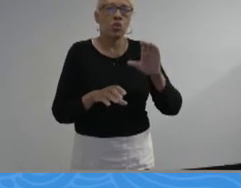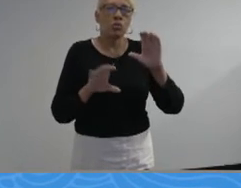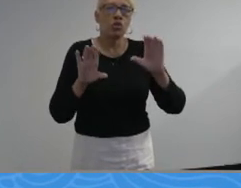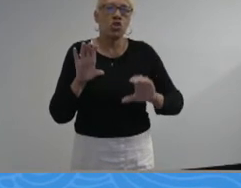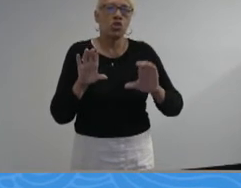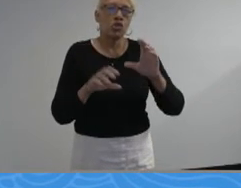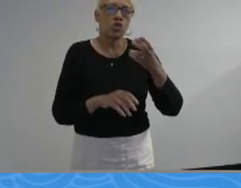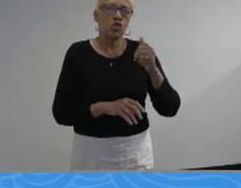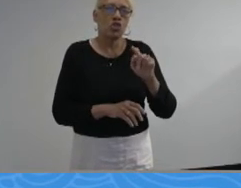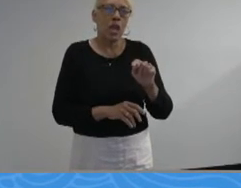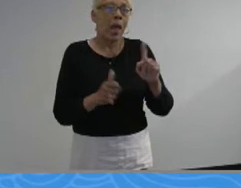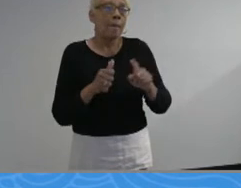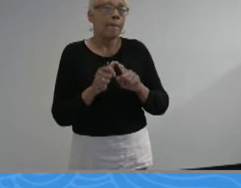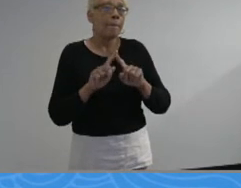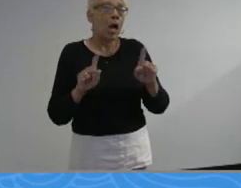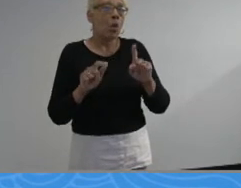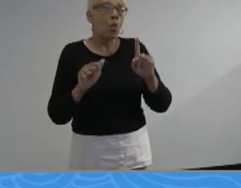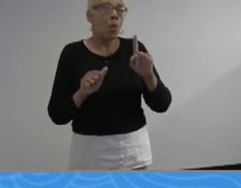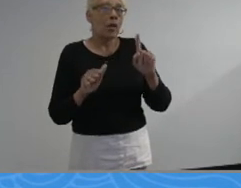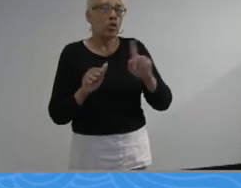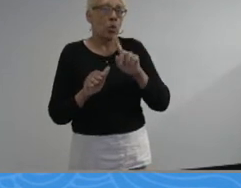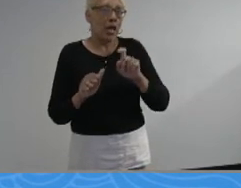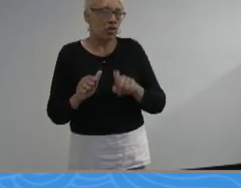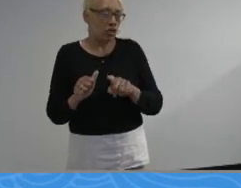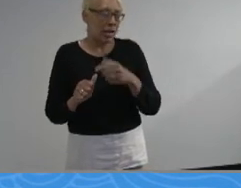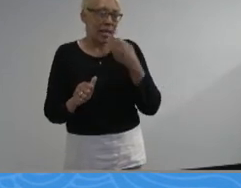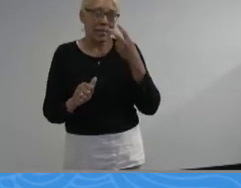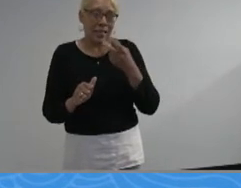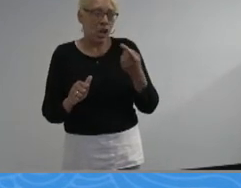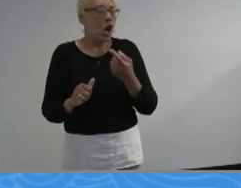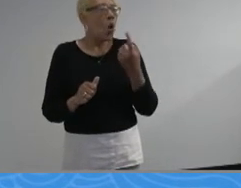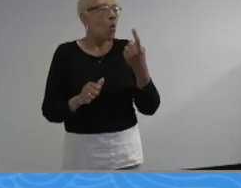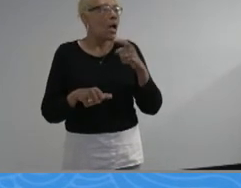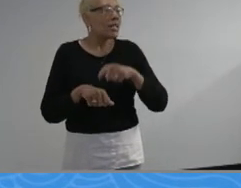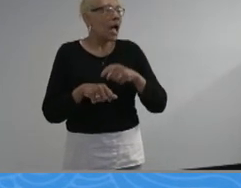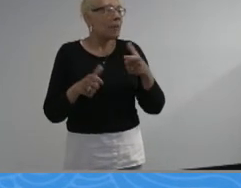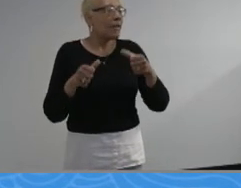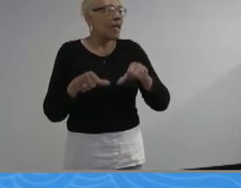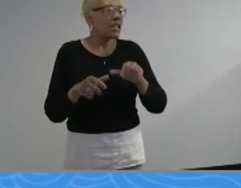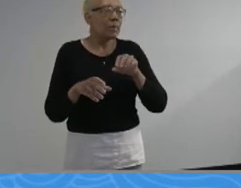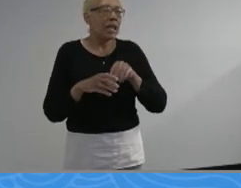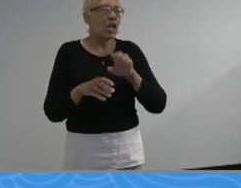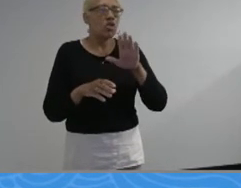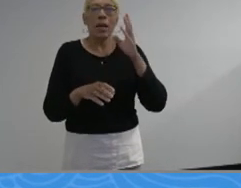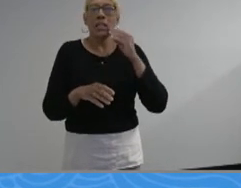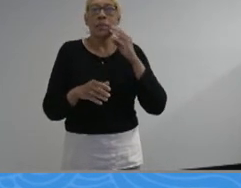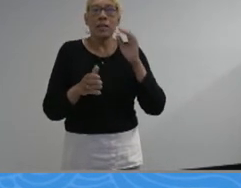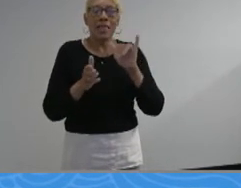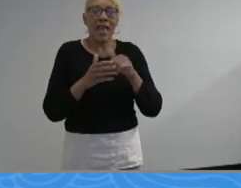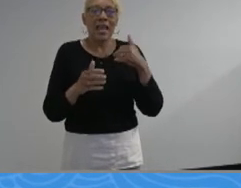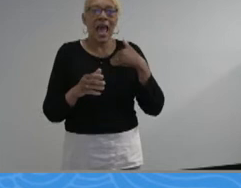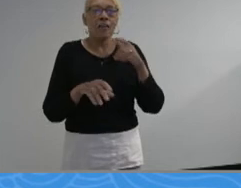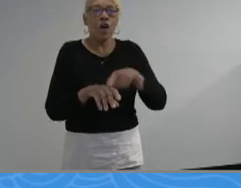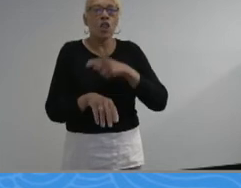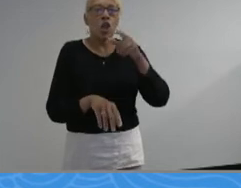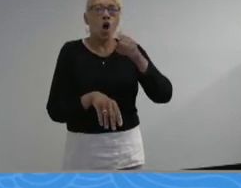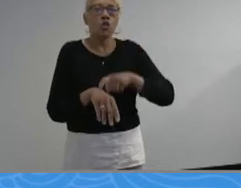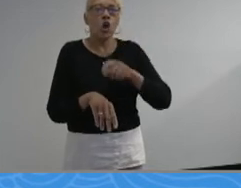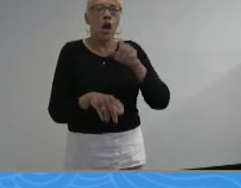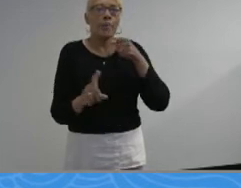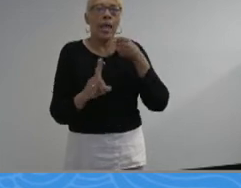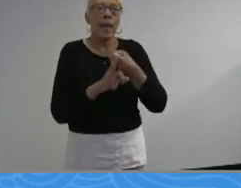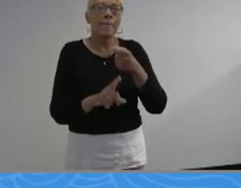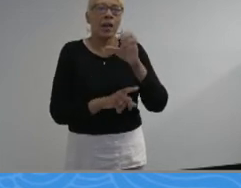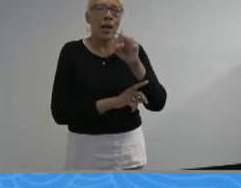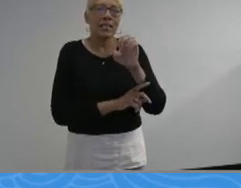is, what are one-time investments in your experience that have had long-term impacts on SEL? The district will have close